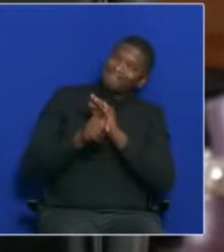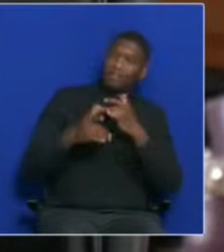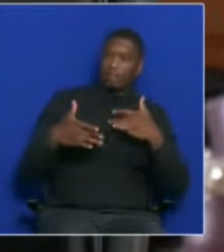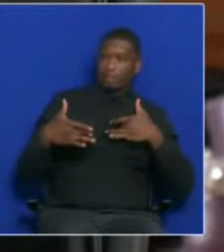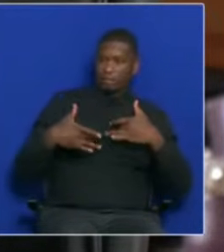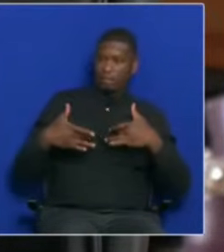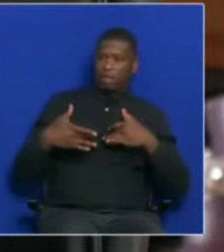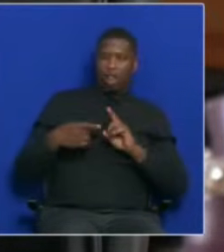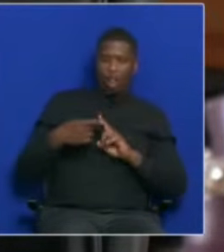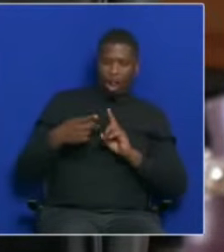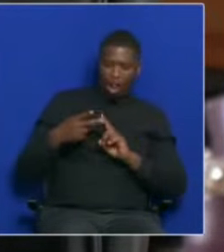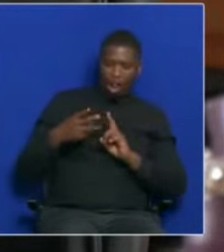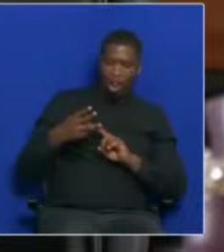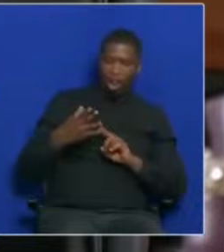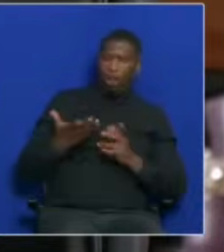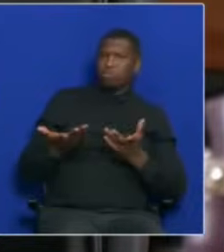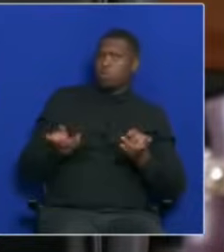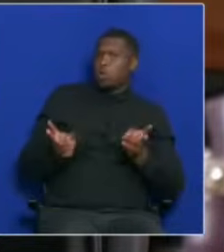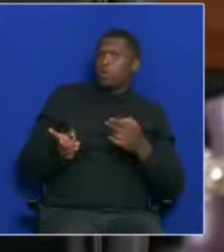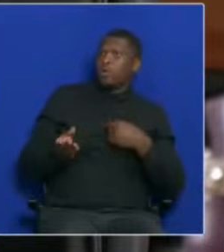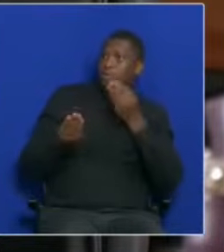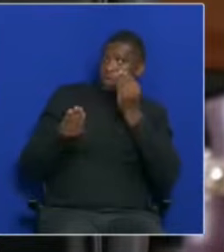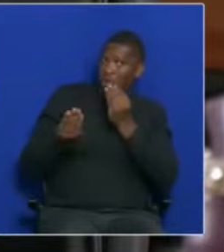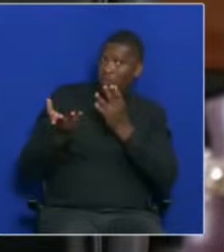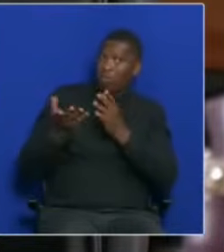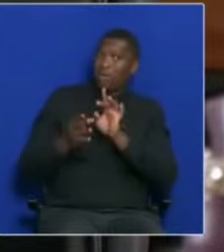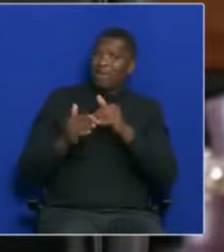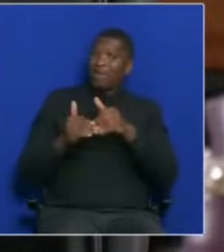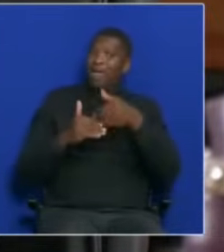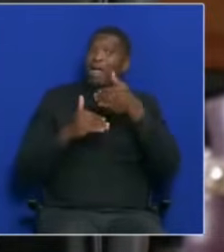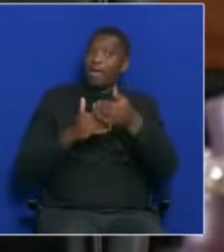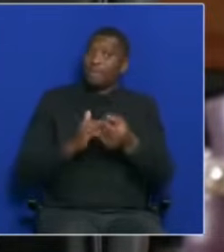Mr. Nkabinde, but what follows was